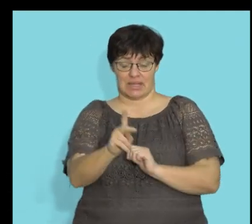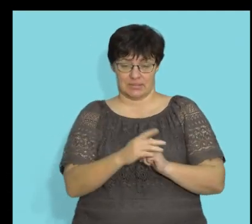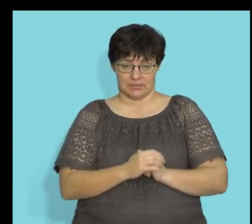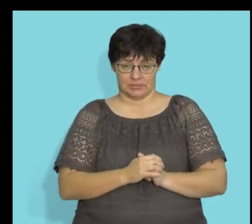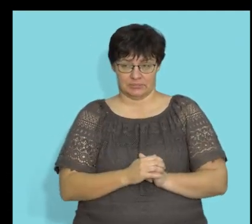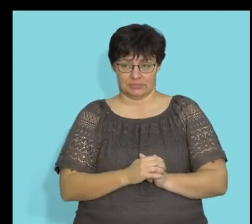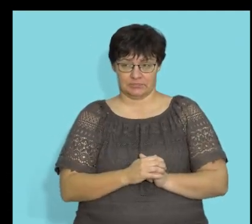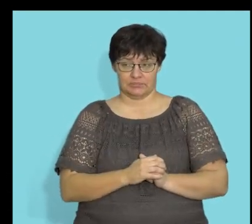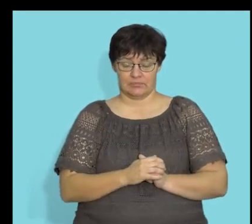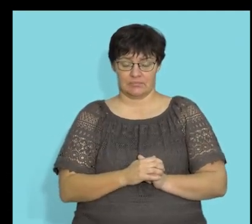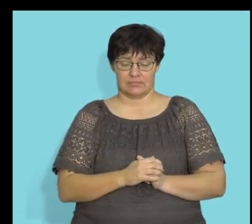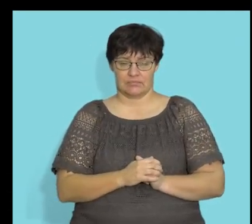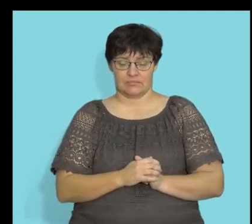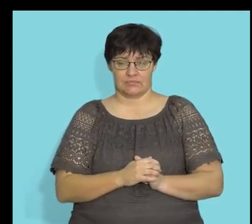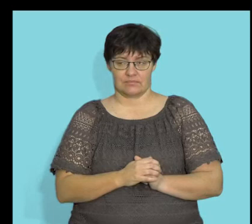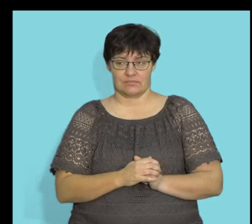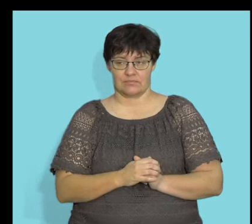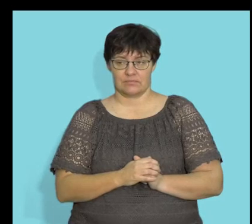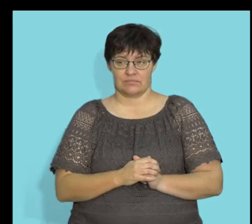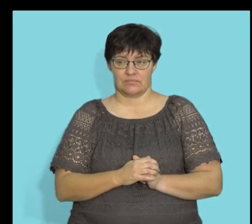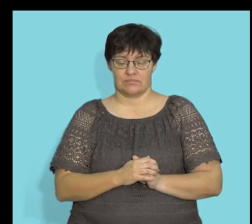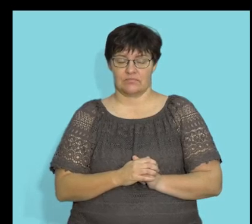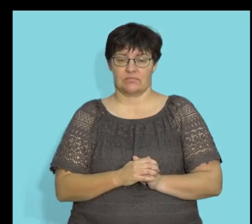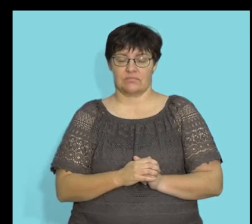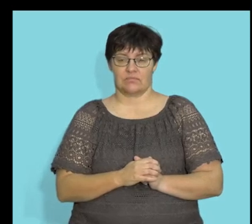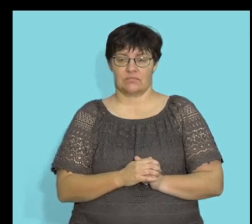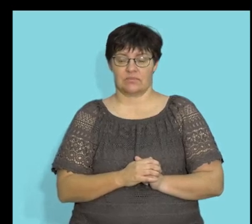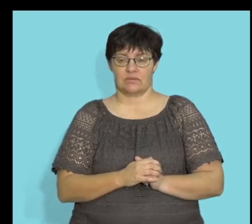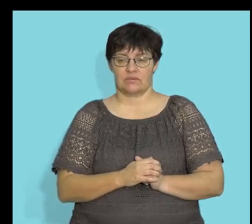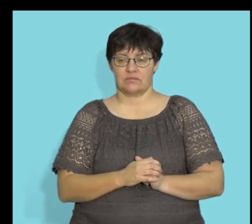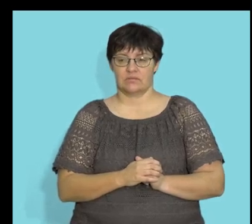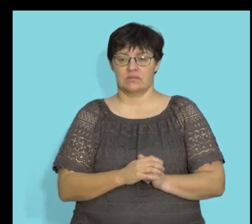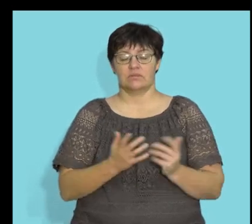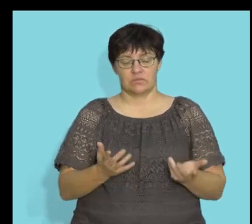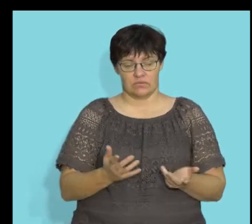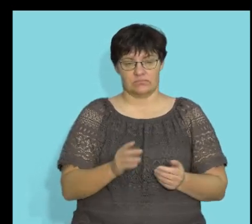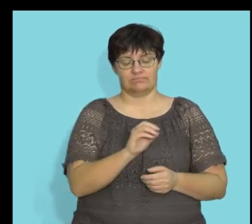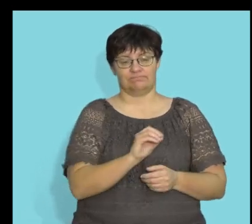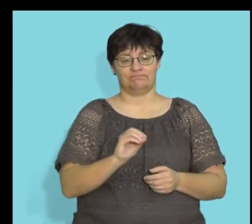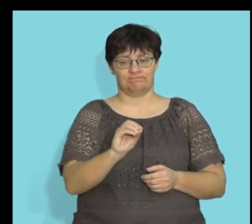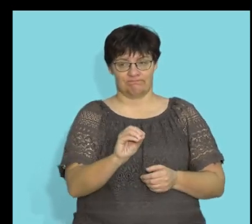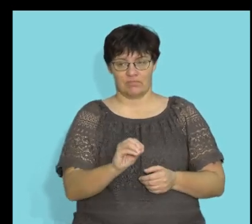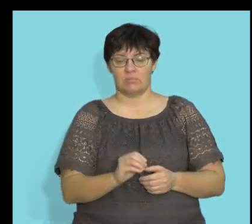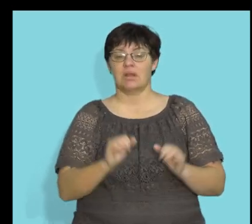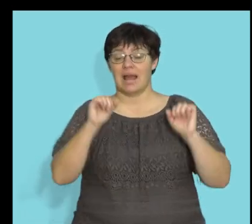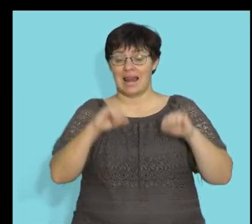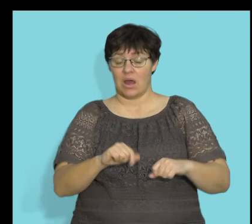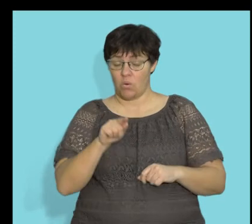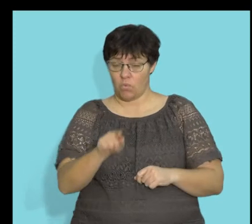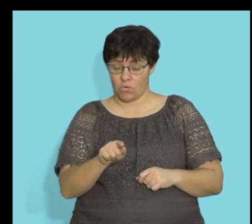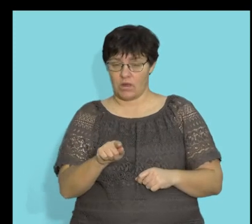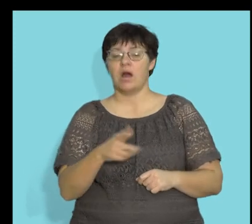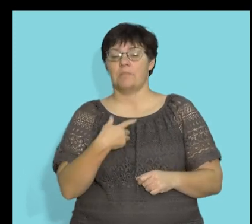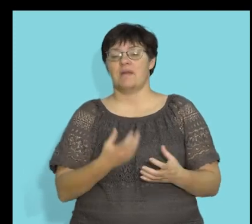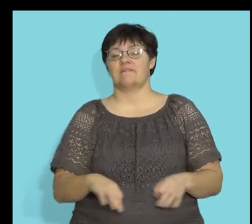2 times 100. Substituting in k is equal to 100 will allow